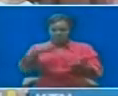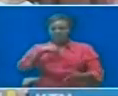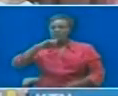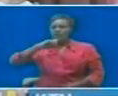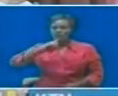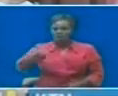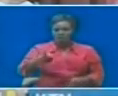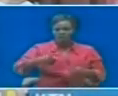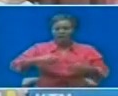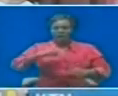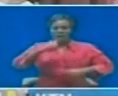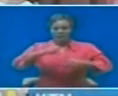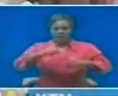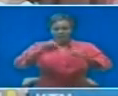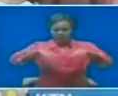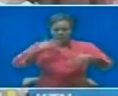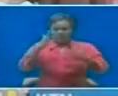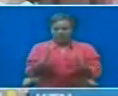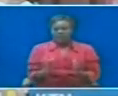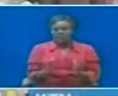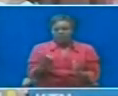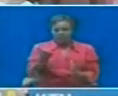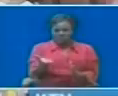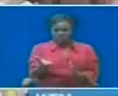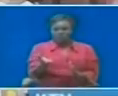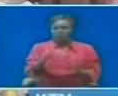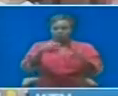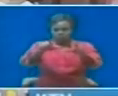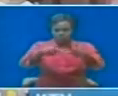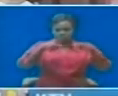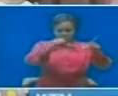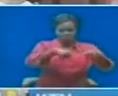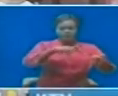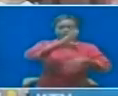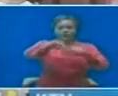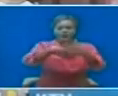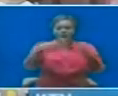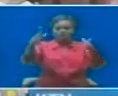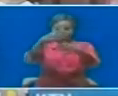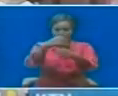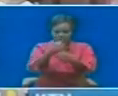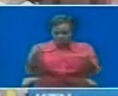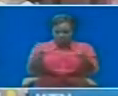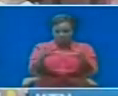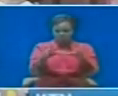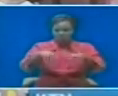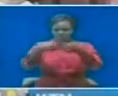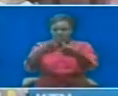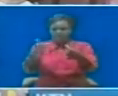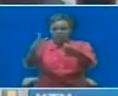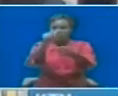directed the acting director who is here with me to revoke all accreditation certificates issued